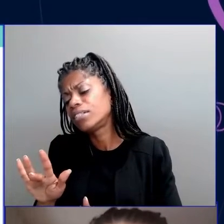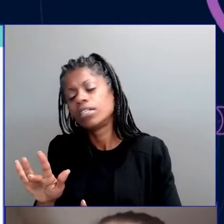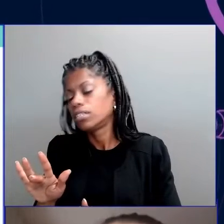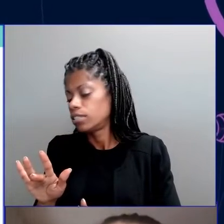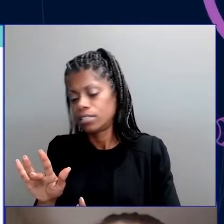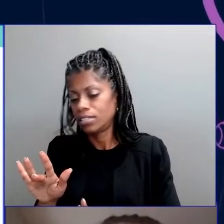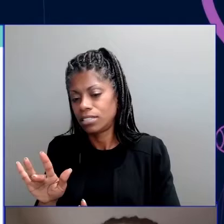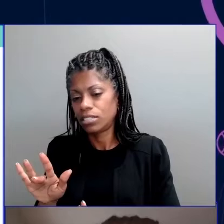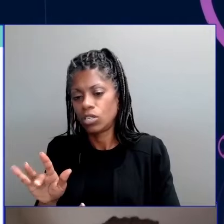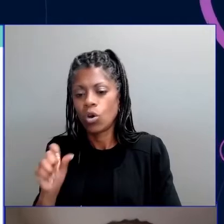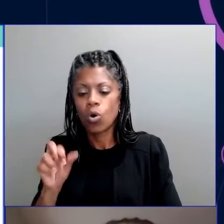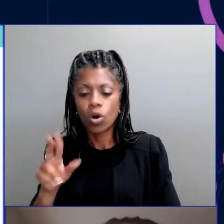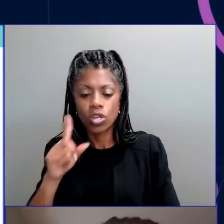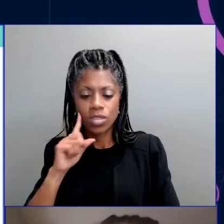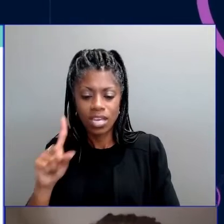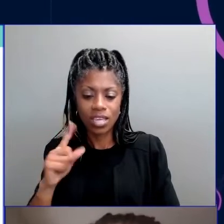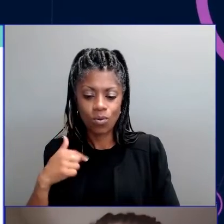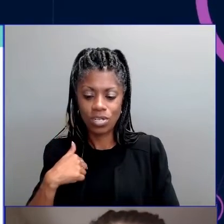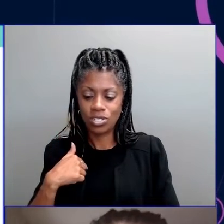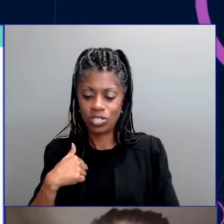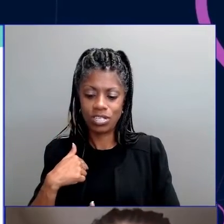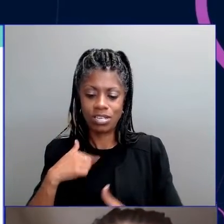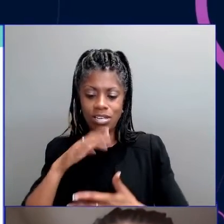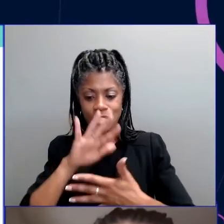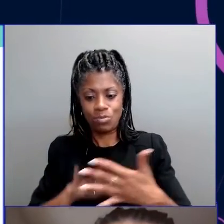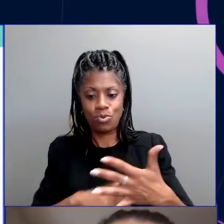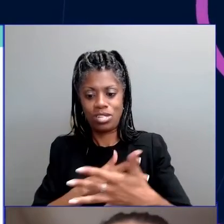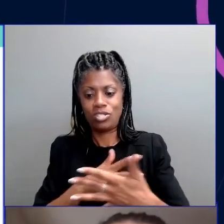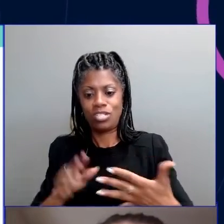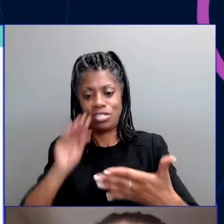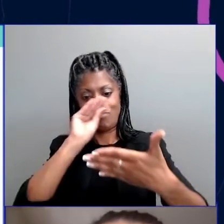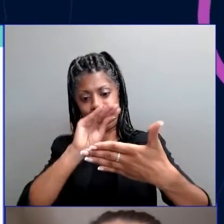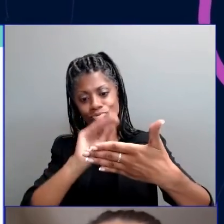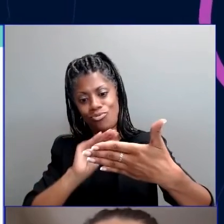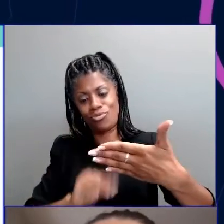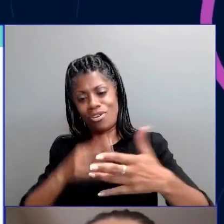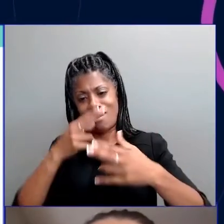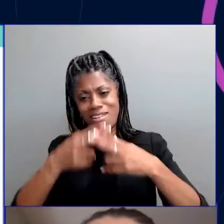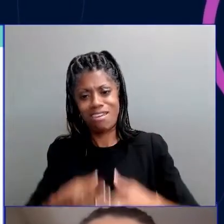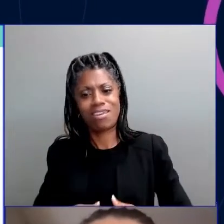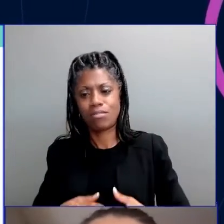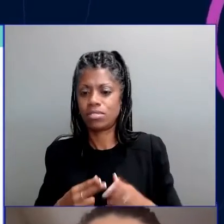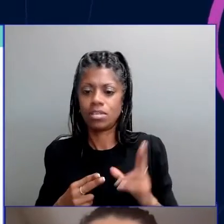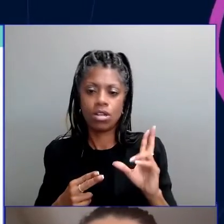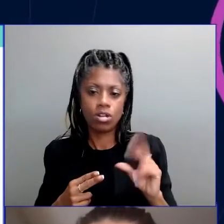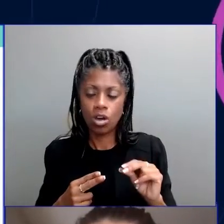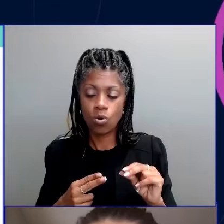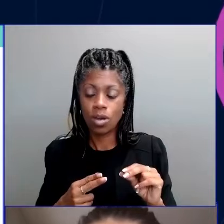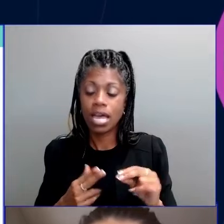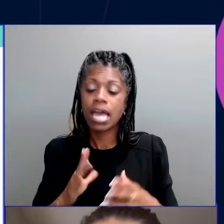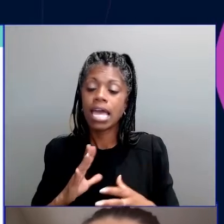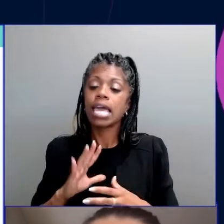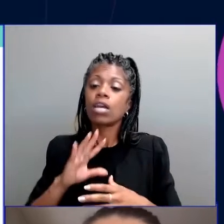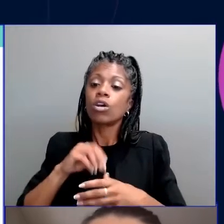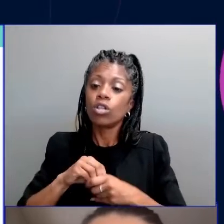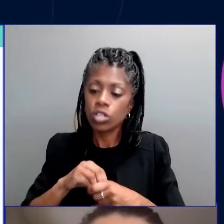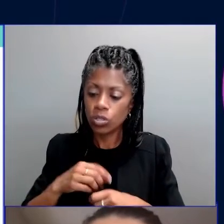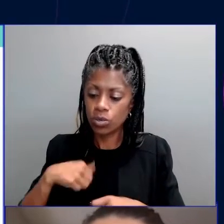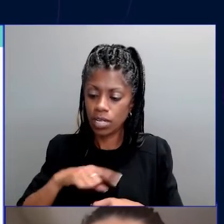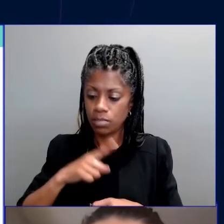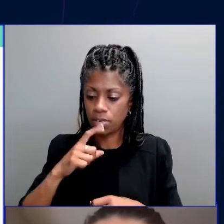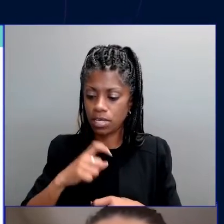spreadsheets or building your back-end systems. Include us because we are resilient dreamers,